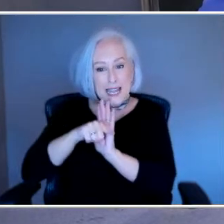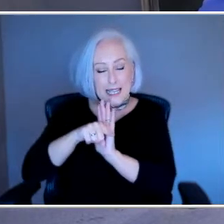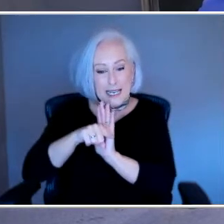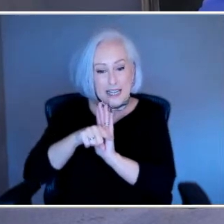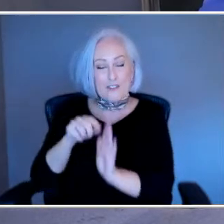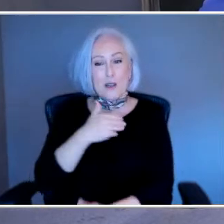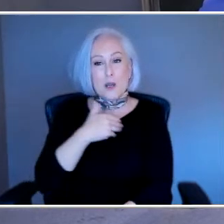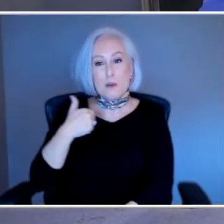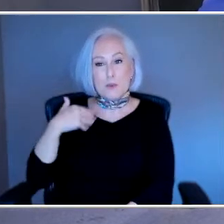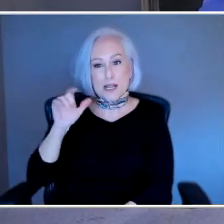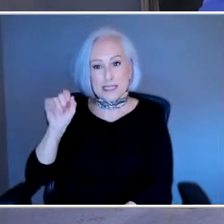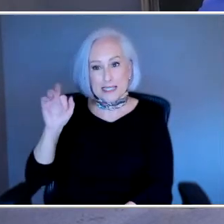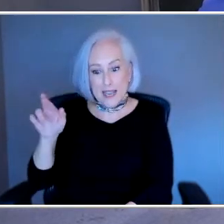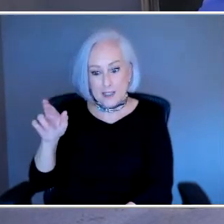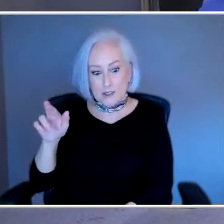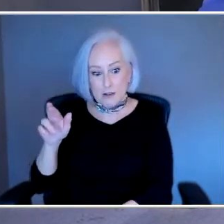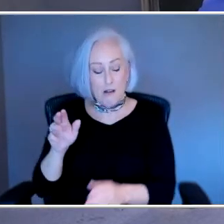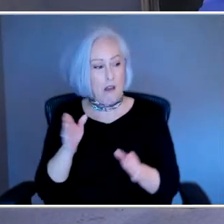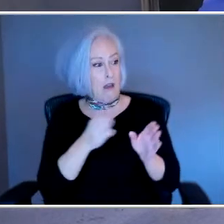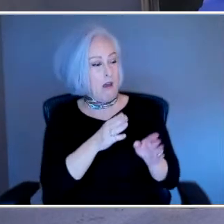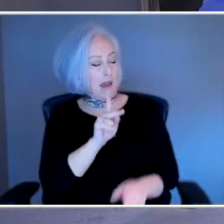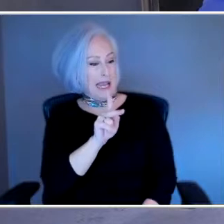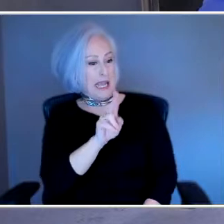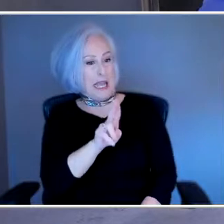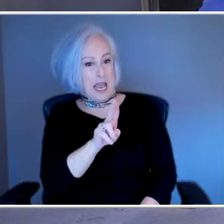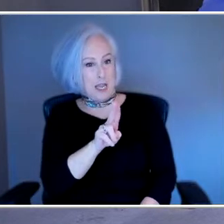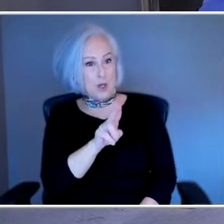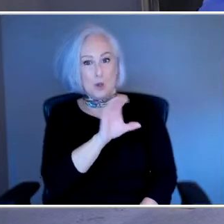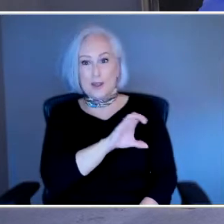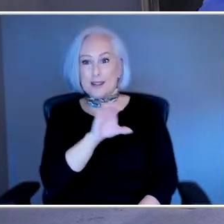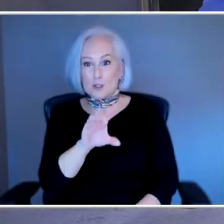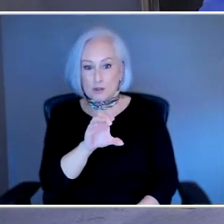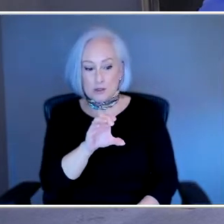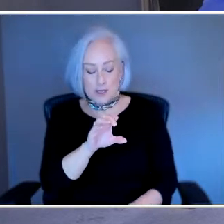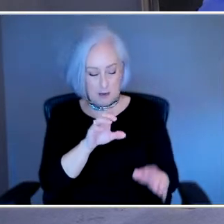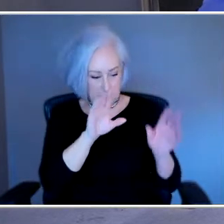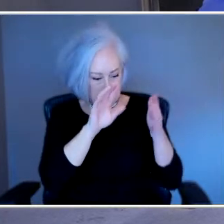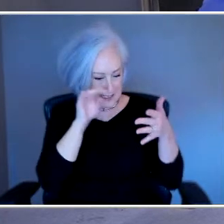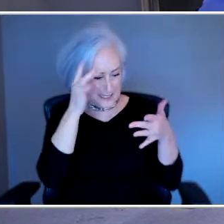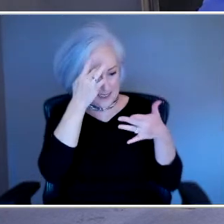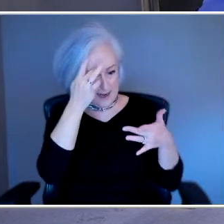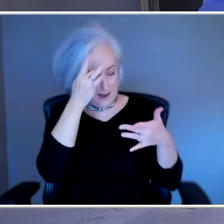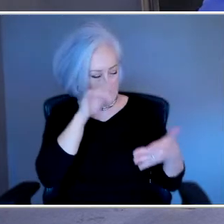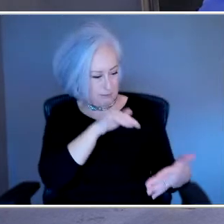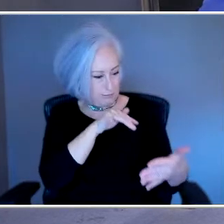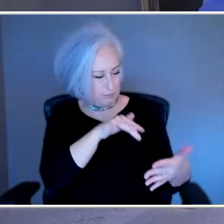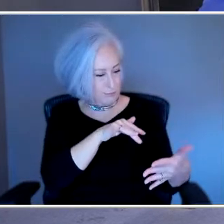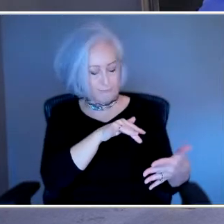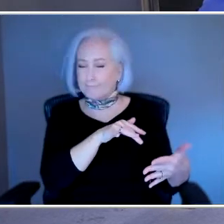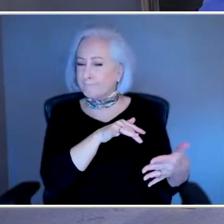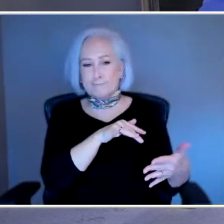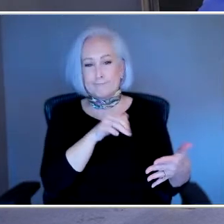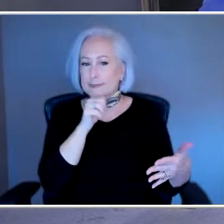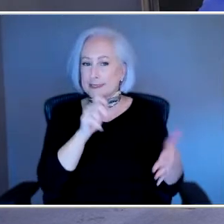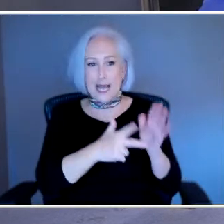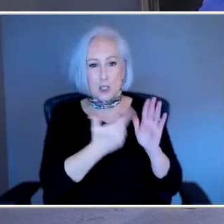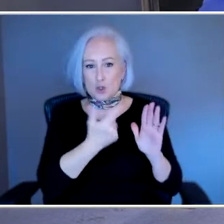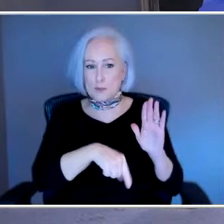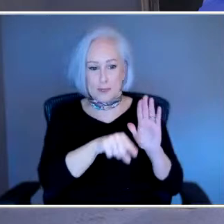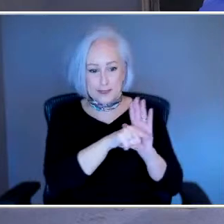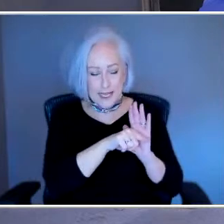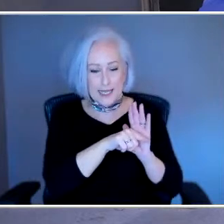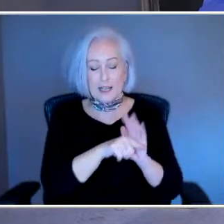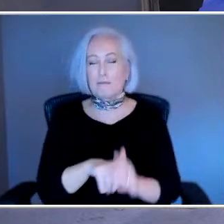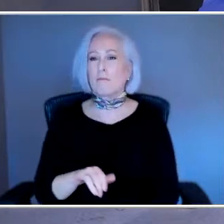KU, at the cancer center here at KU, they find out that the cancer is not triple negative. So, Dr. Wagner, how often does a change